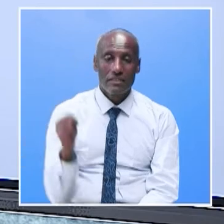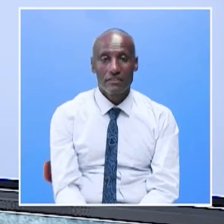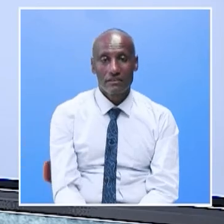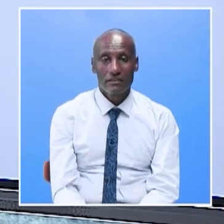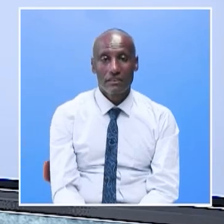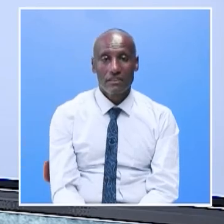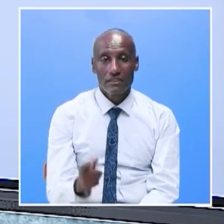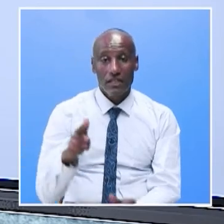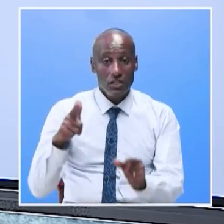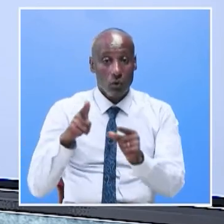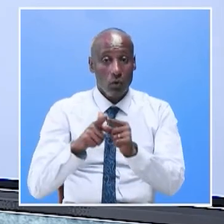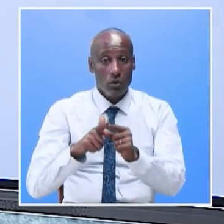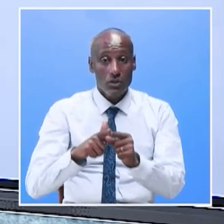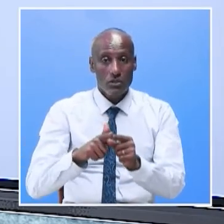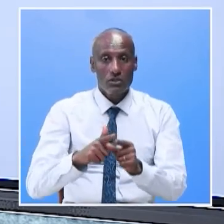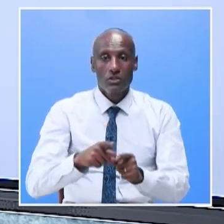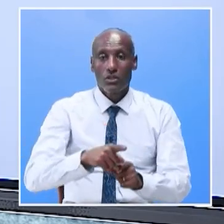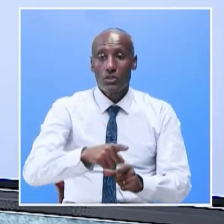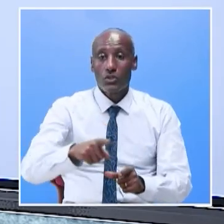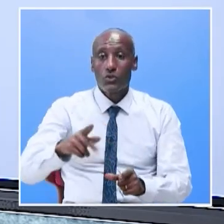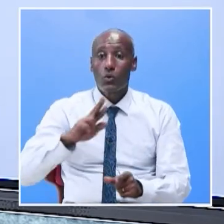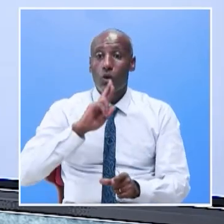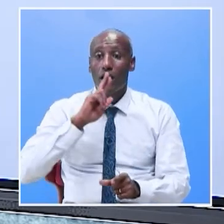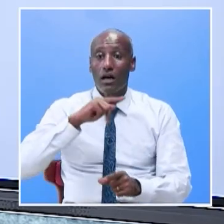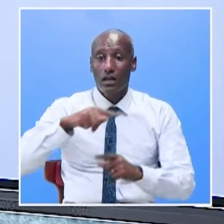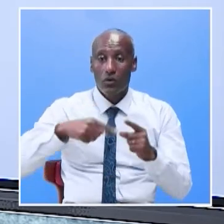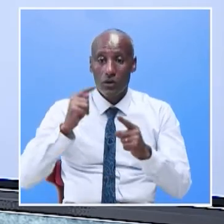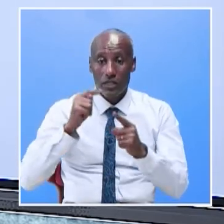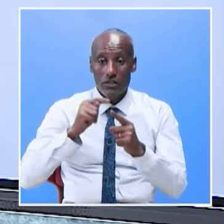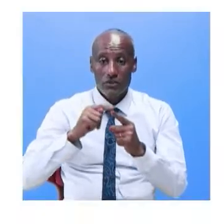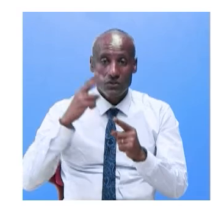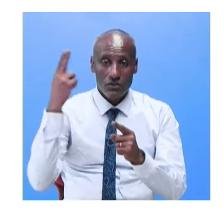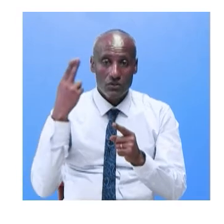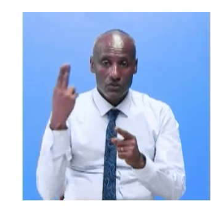your words. Okay. The first one is